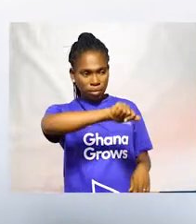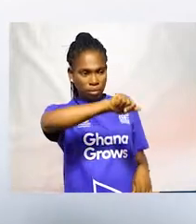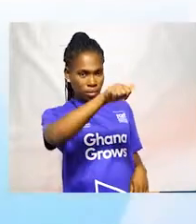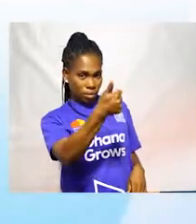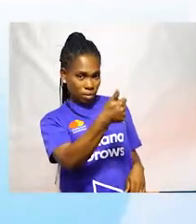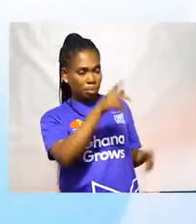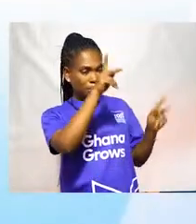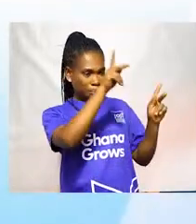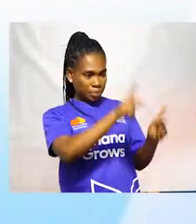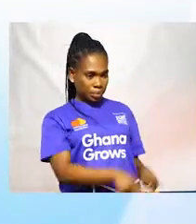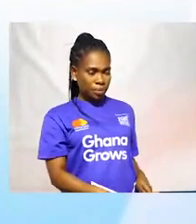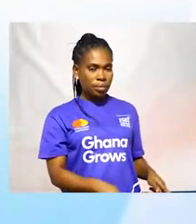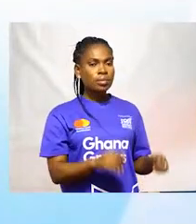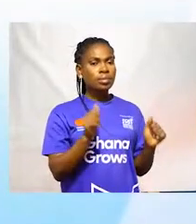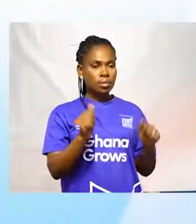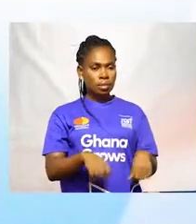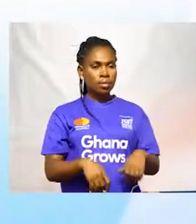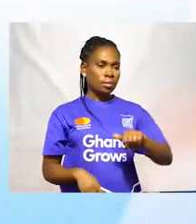know where you get it from?